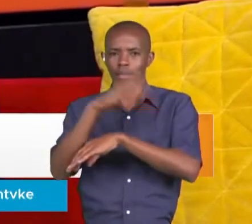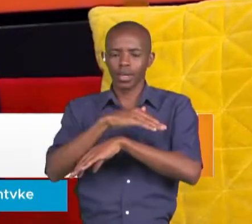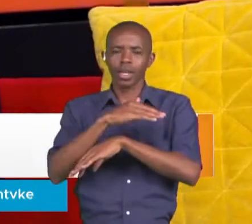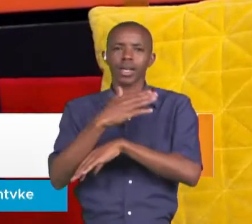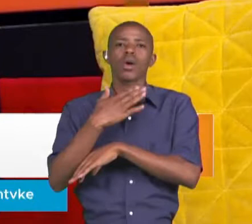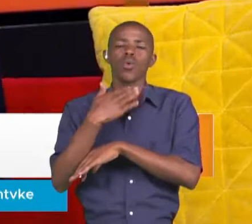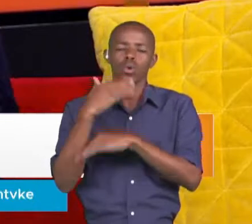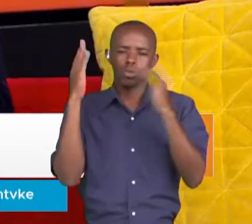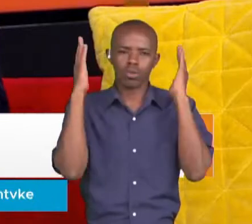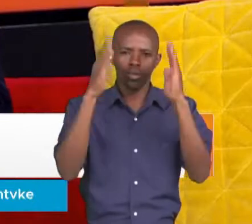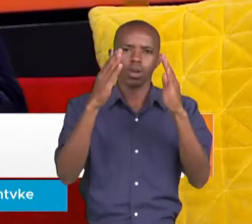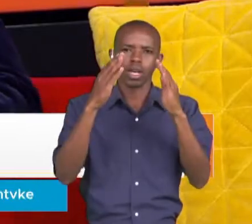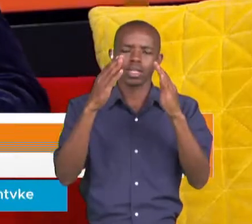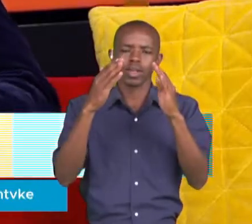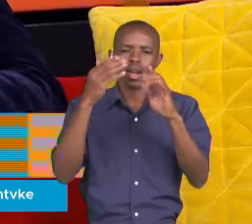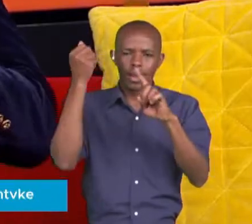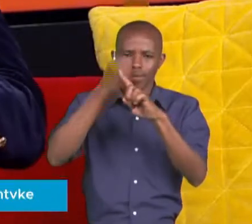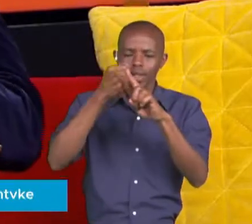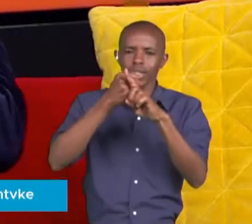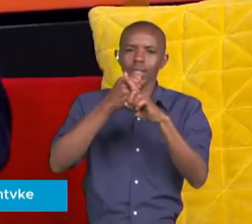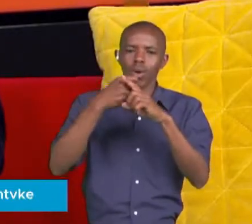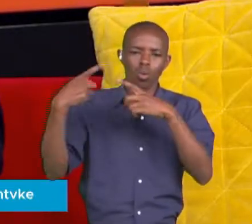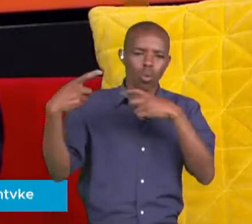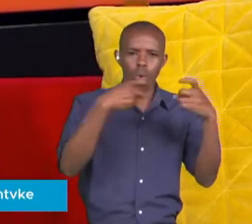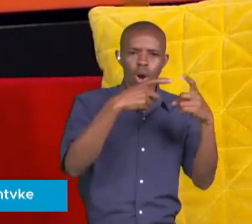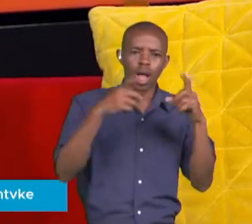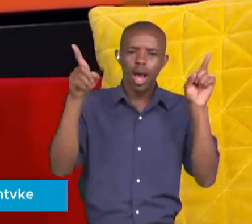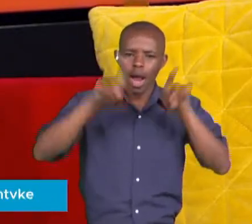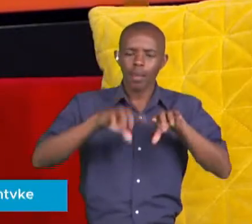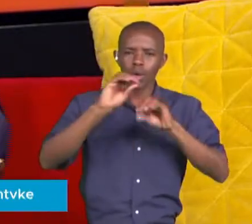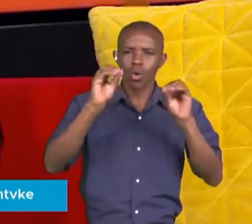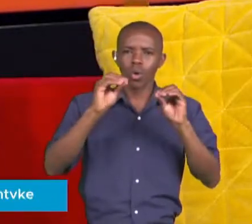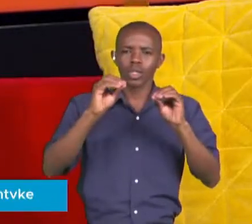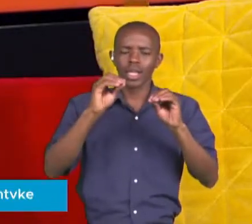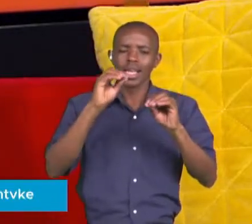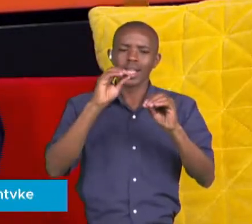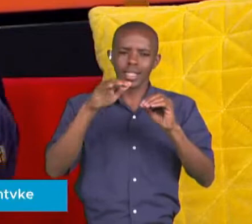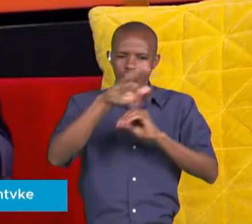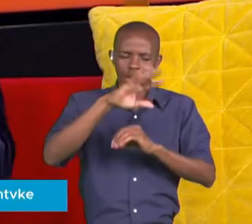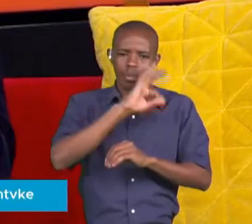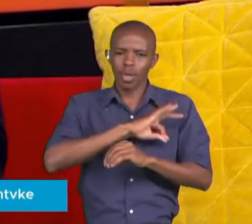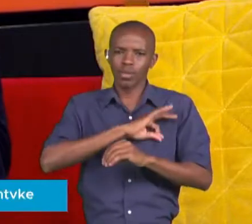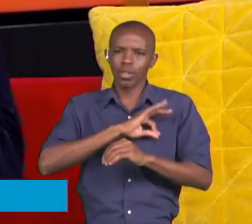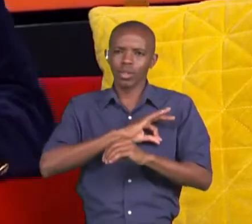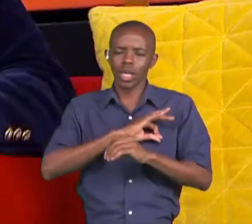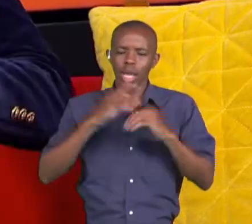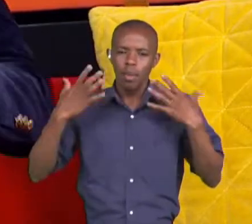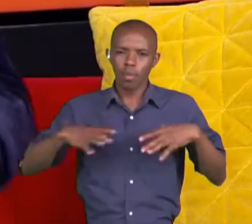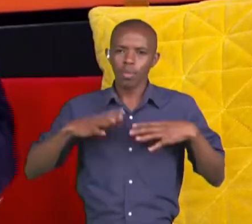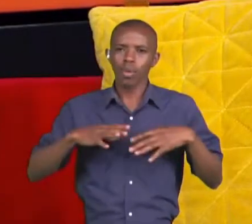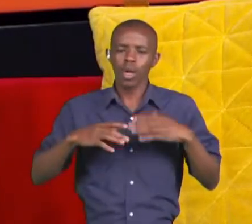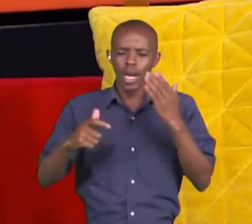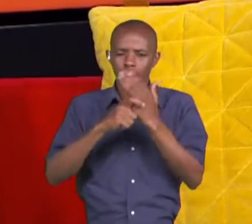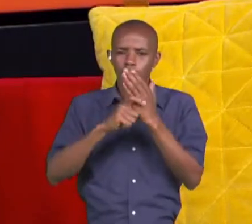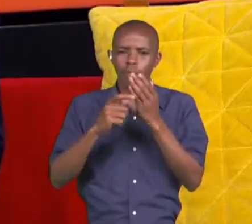want to dwell on the art of war. As much as you don't understand what is happening, there's that aspect of beneficiaries. Who are these people? We won't mention the names,